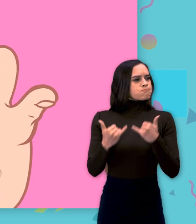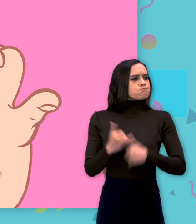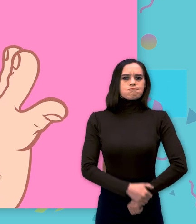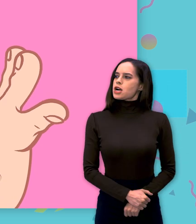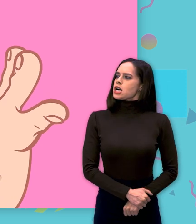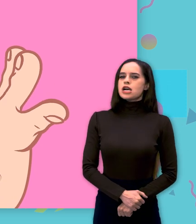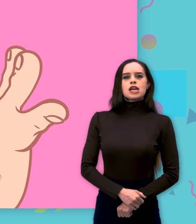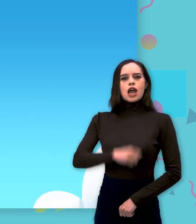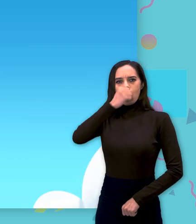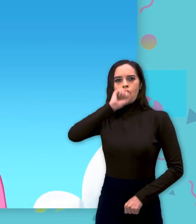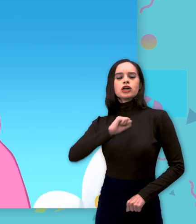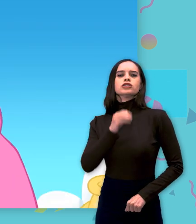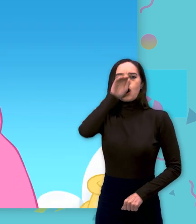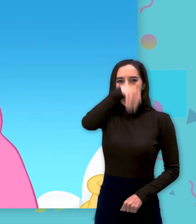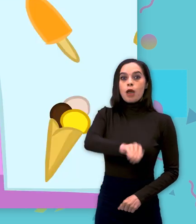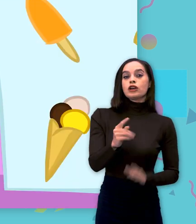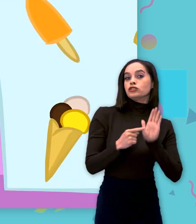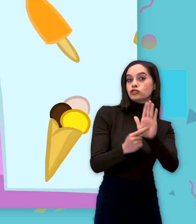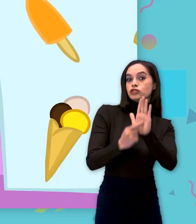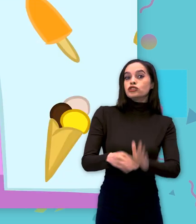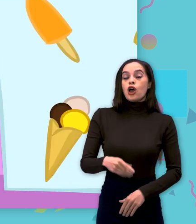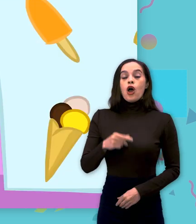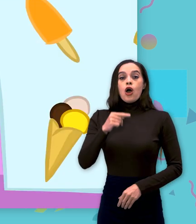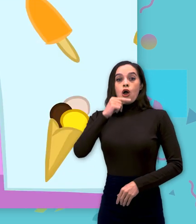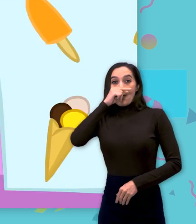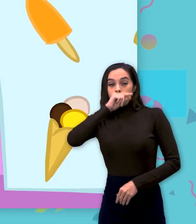Okay, Jolly Fan. Show Geraldo what you can do.